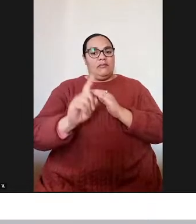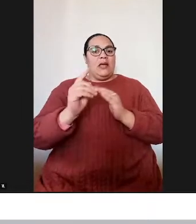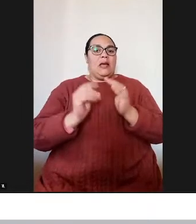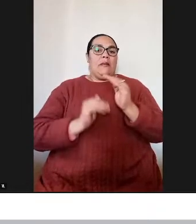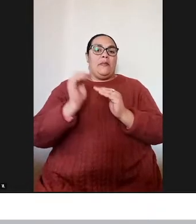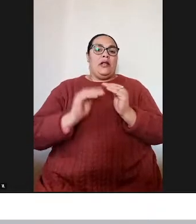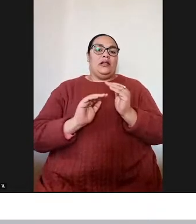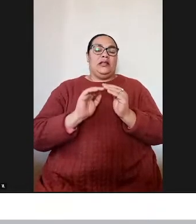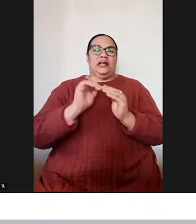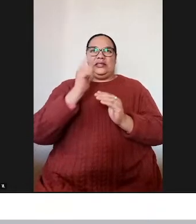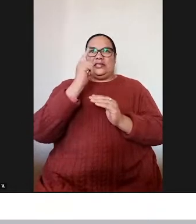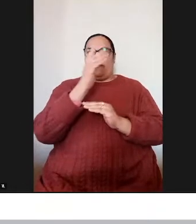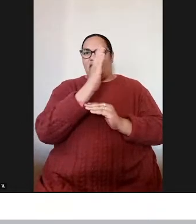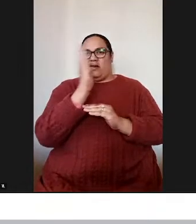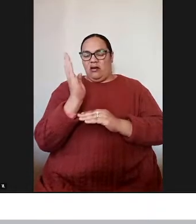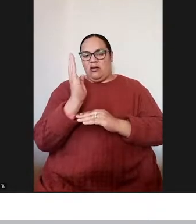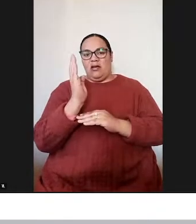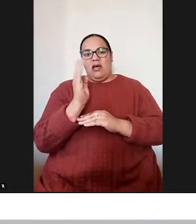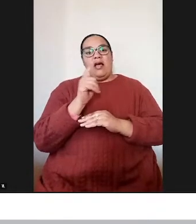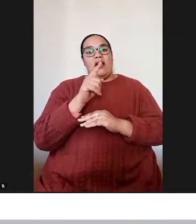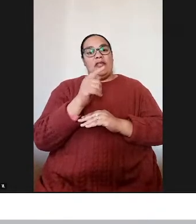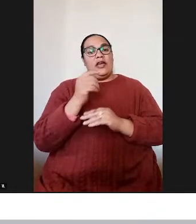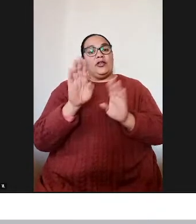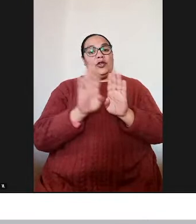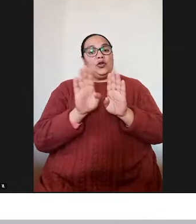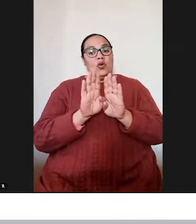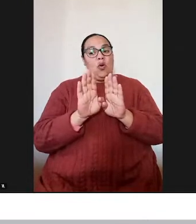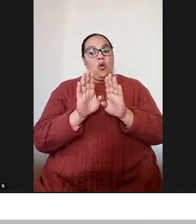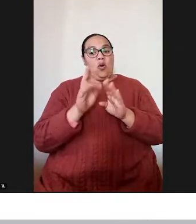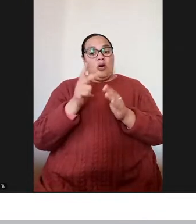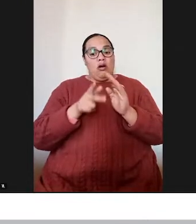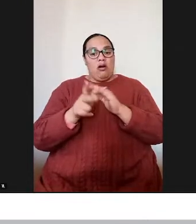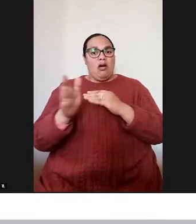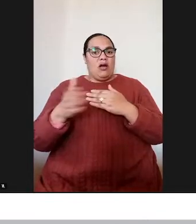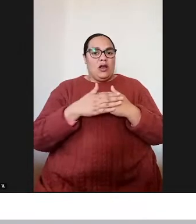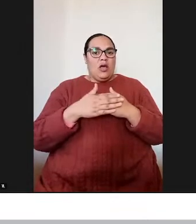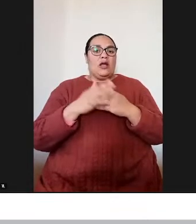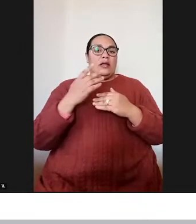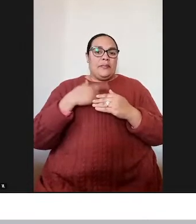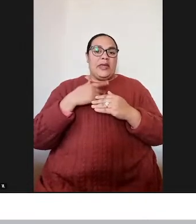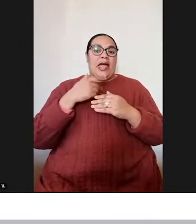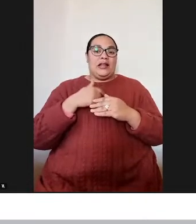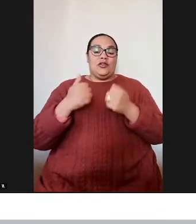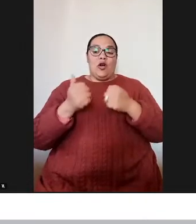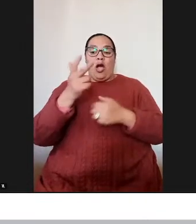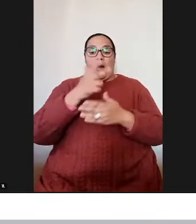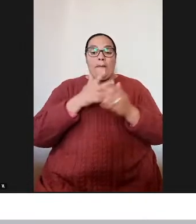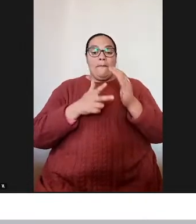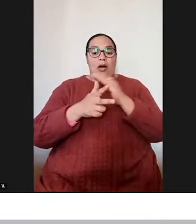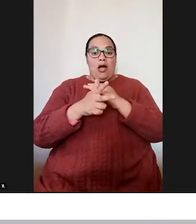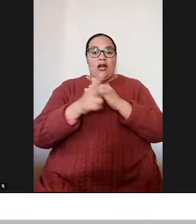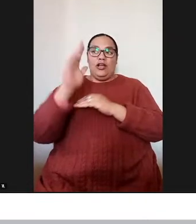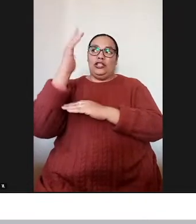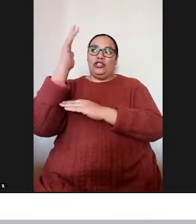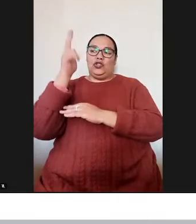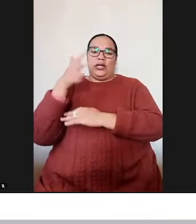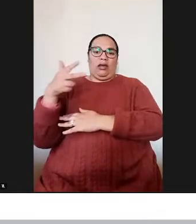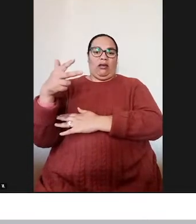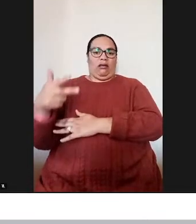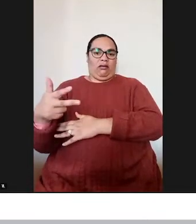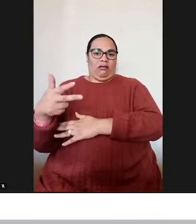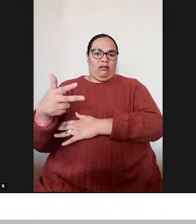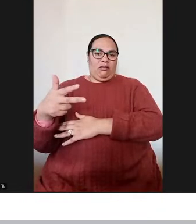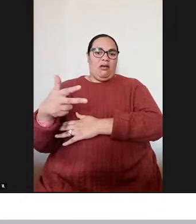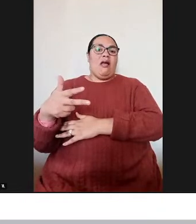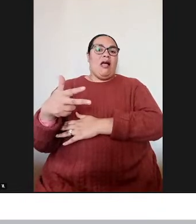7. The garage door was closed. I had to park my car under the trees. And there